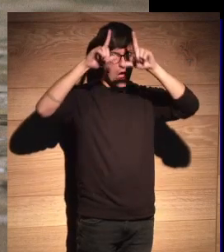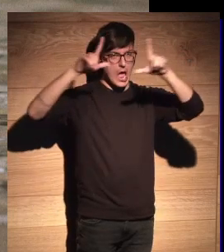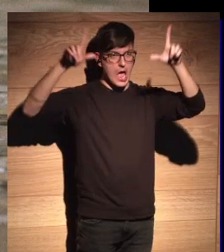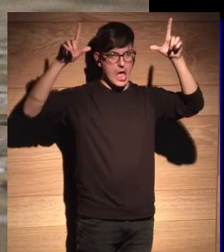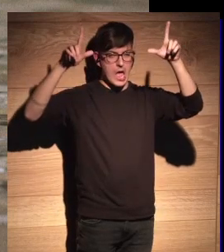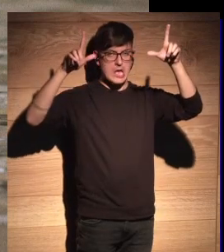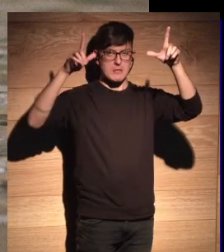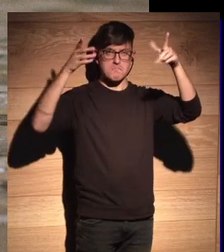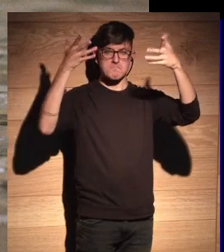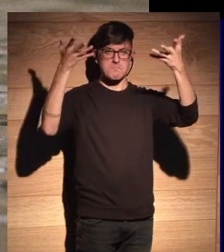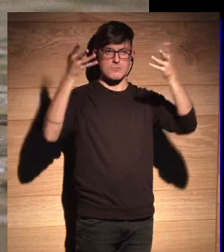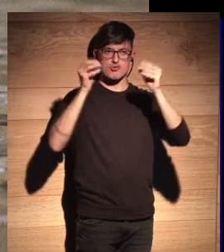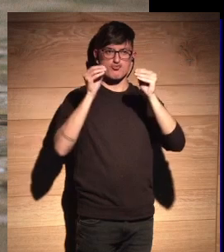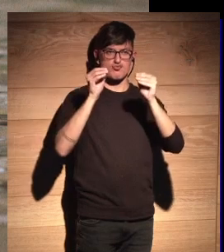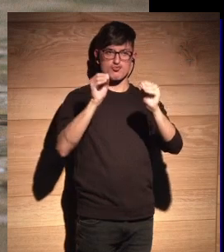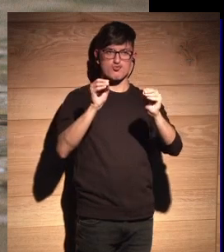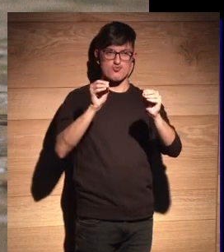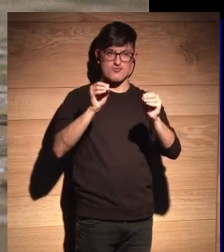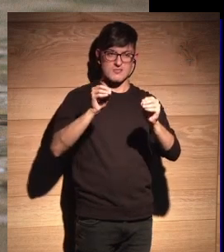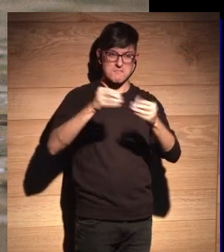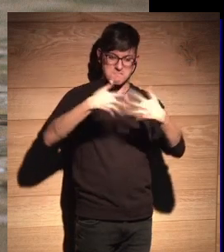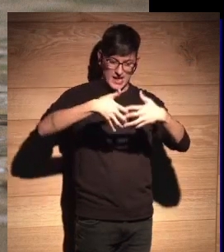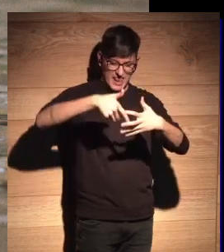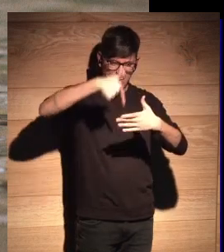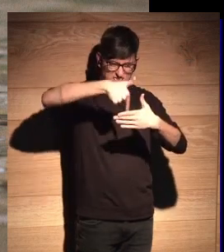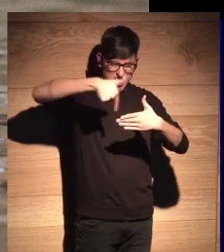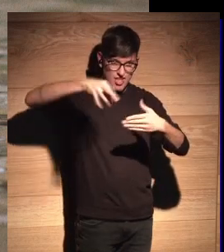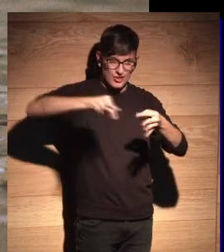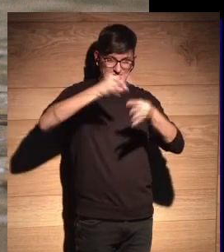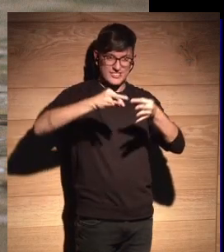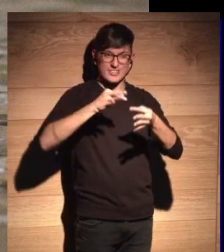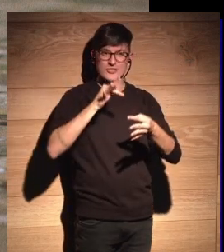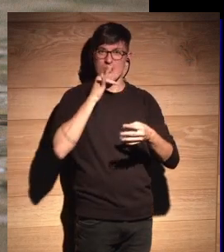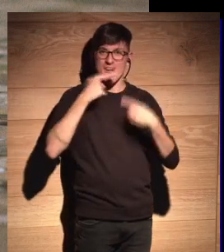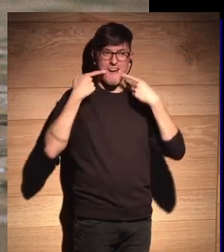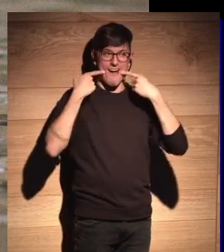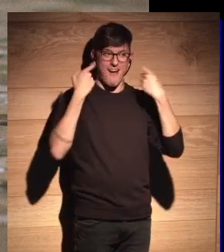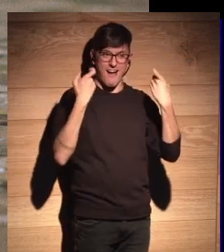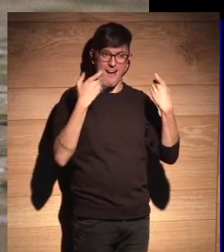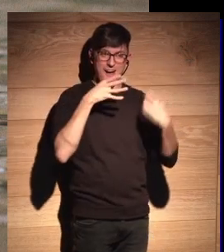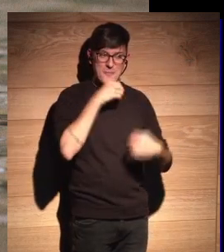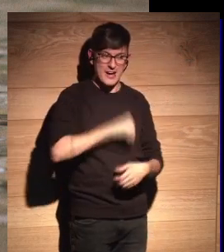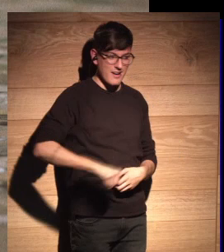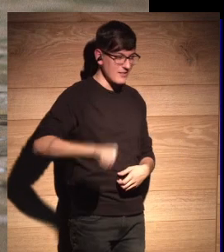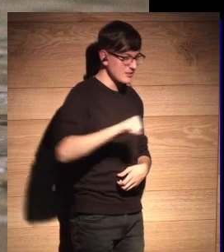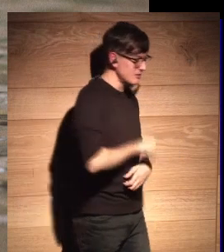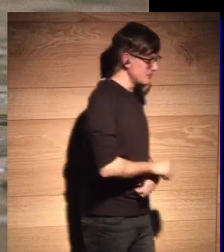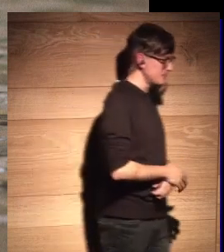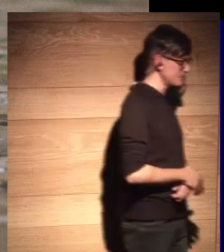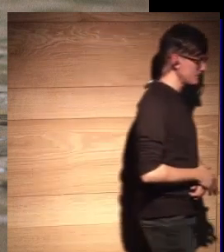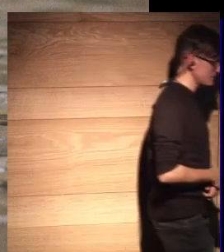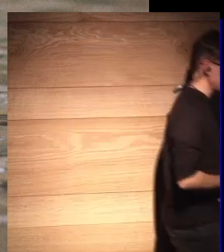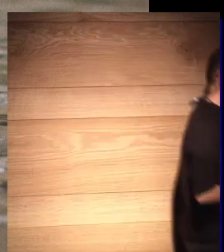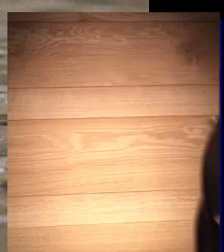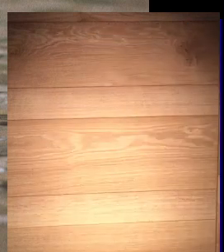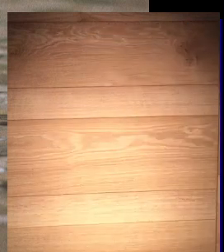and he's laughing. Well, let me tell you quickly. Unbelievable. Let me explain that, because I'm on this street in this very small